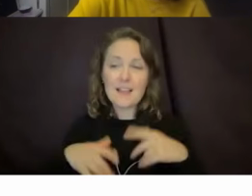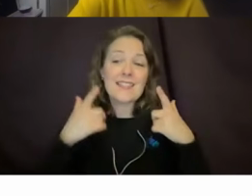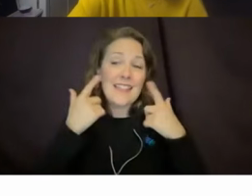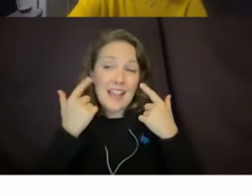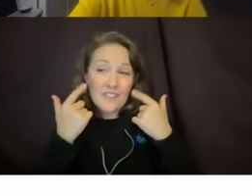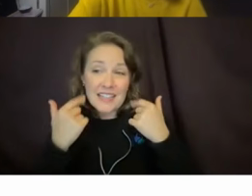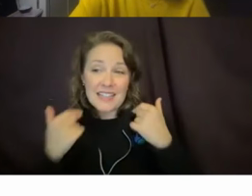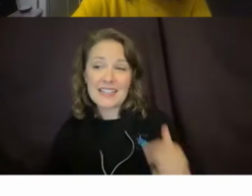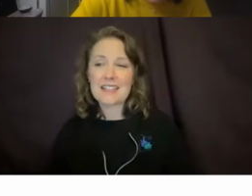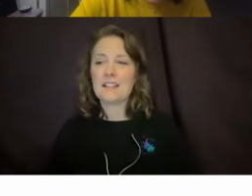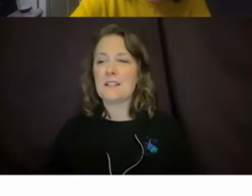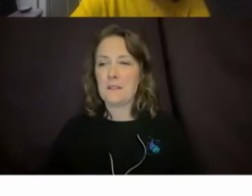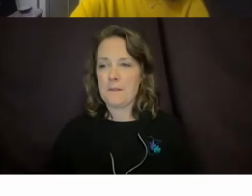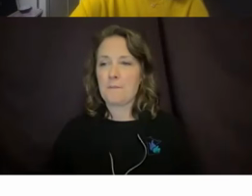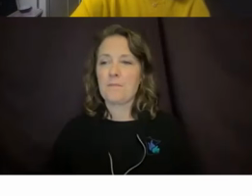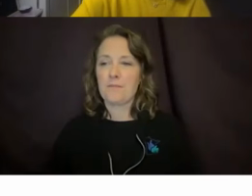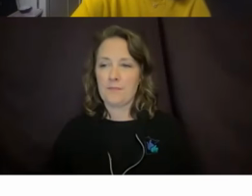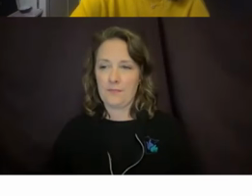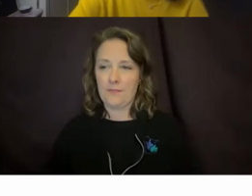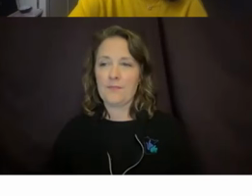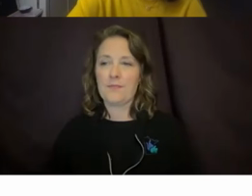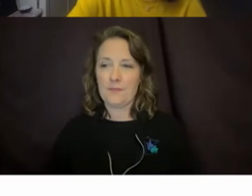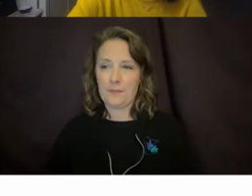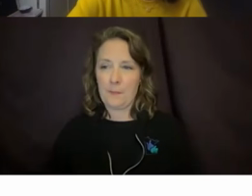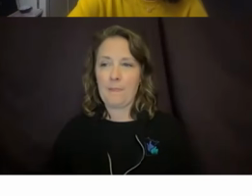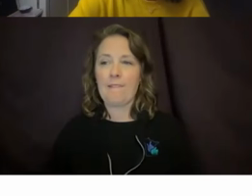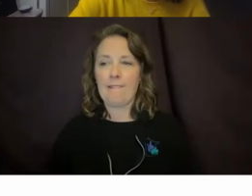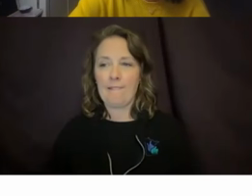Laughing, right? Being able to be silly, being able to,